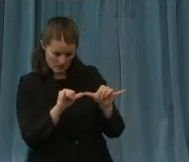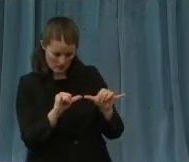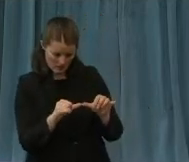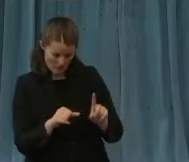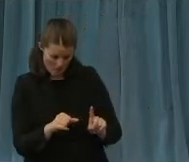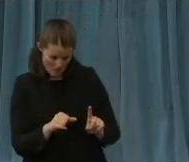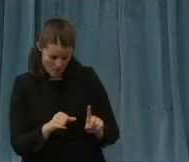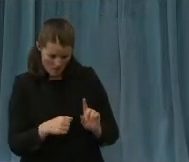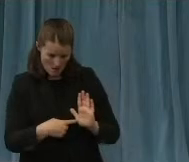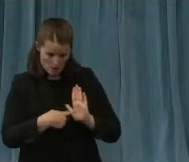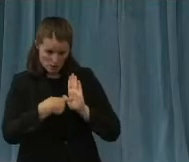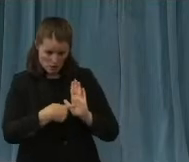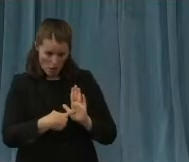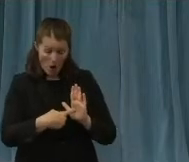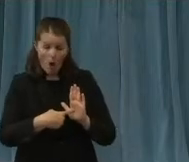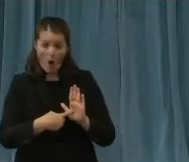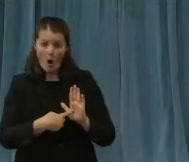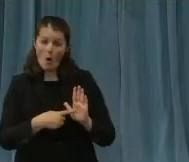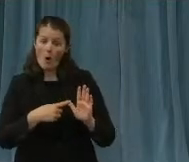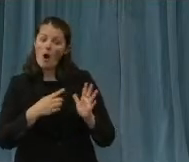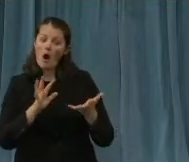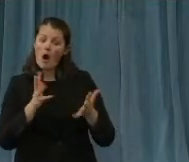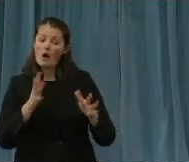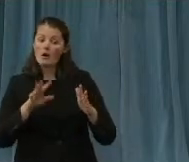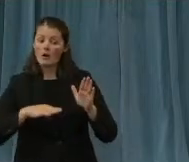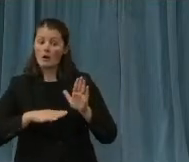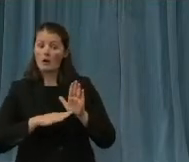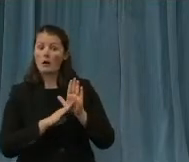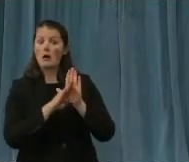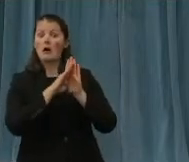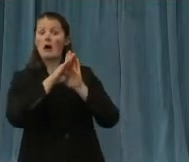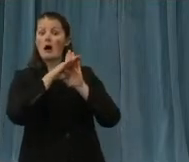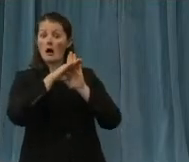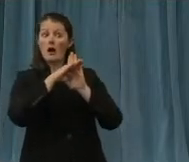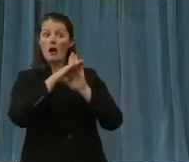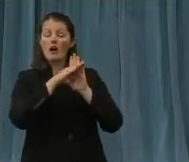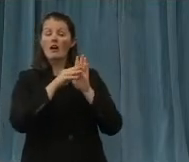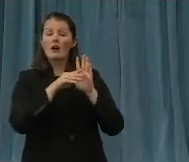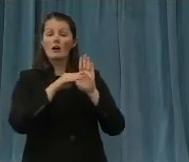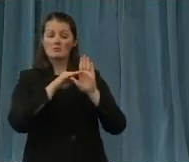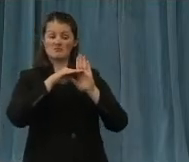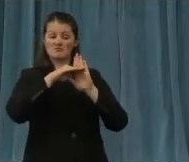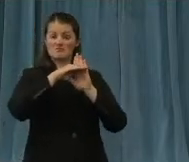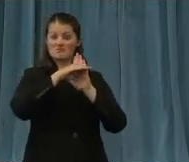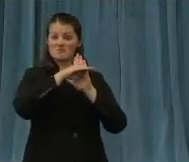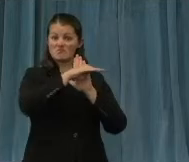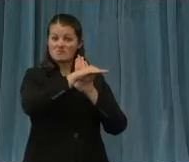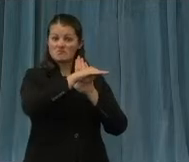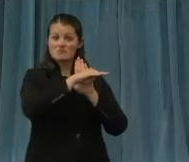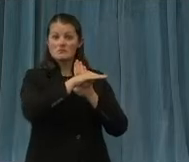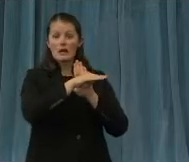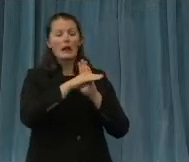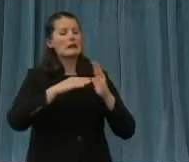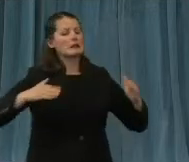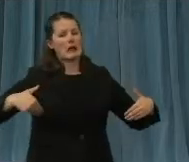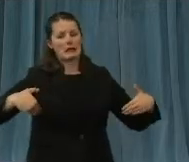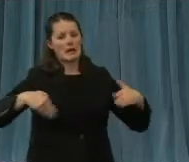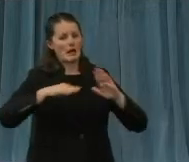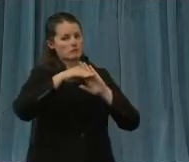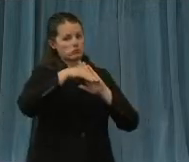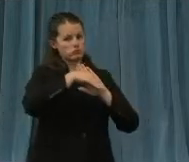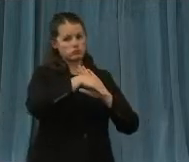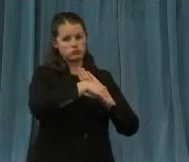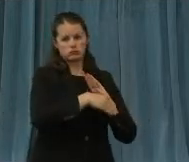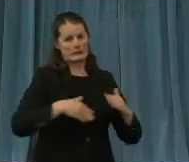plateau. However, there's not sufficient data to indicate that we've actually started to see a significant decline in new cases.